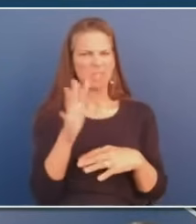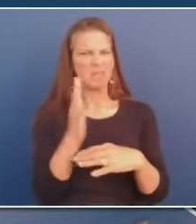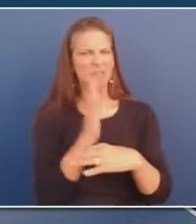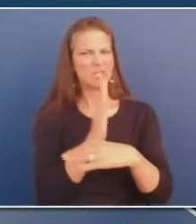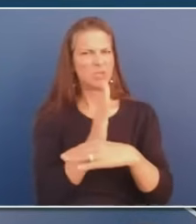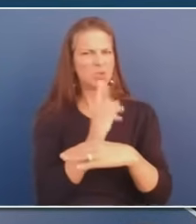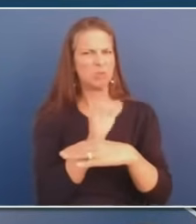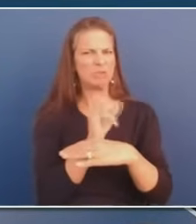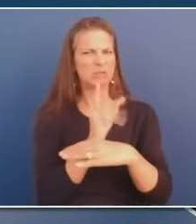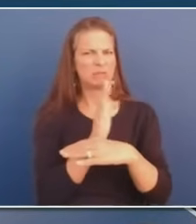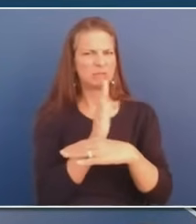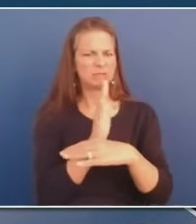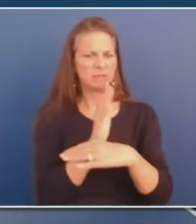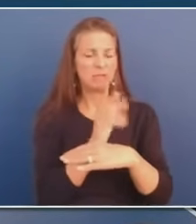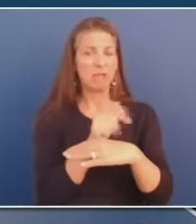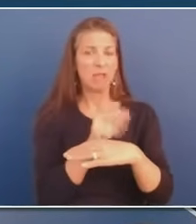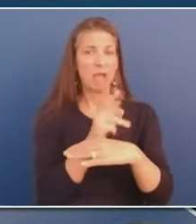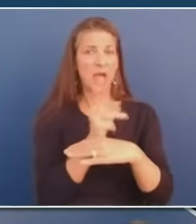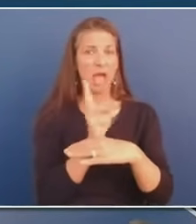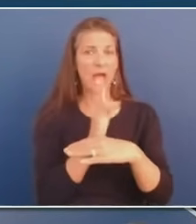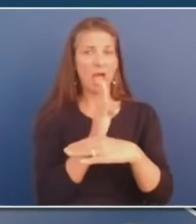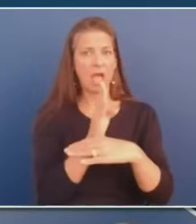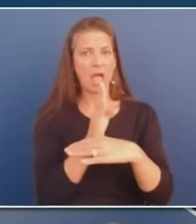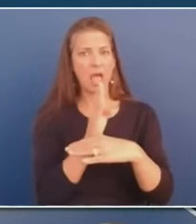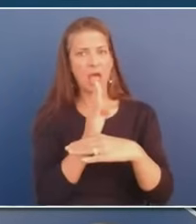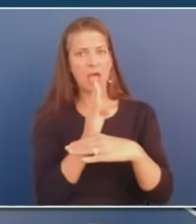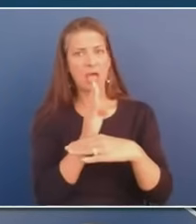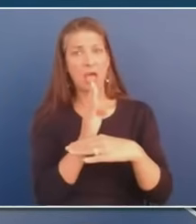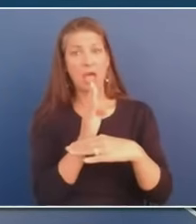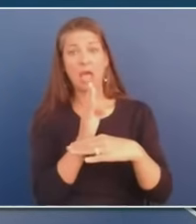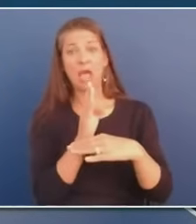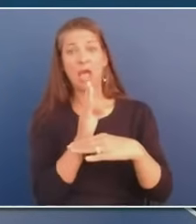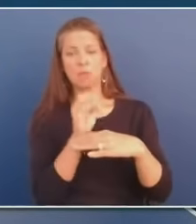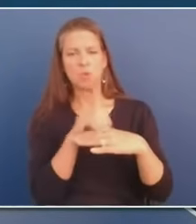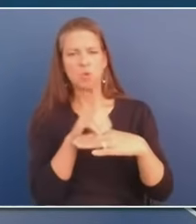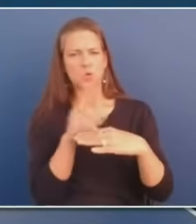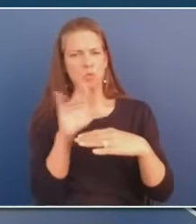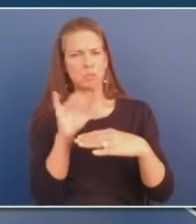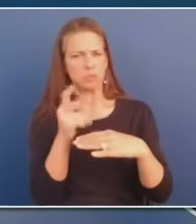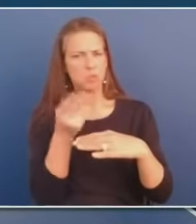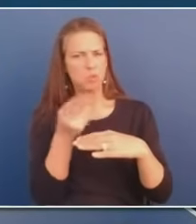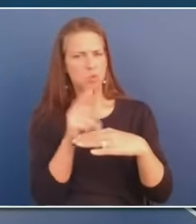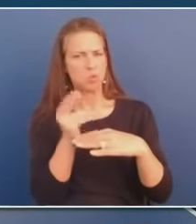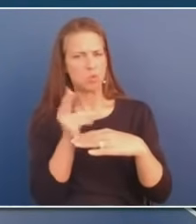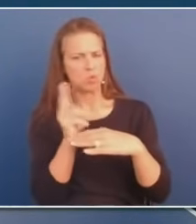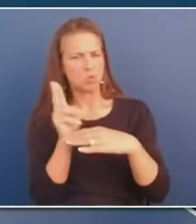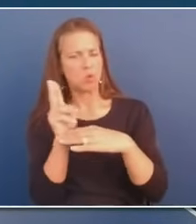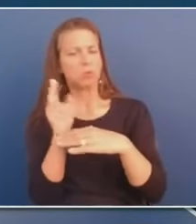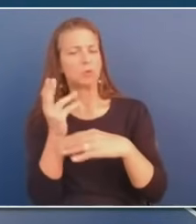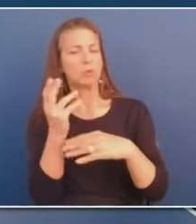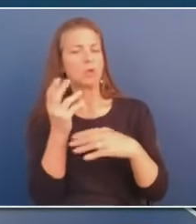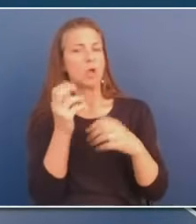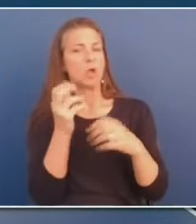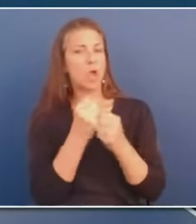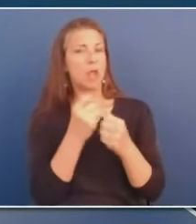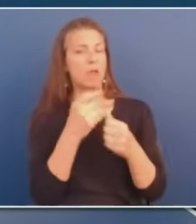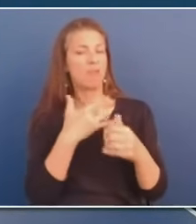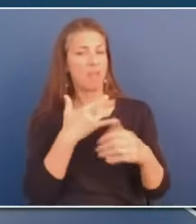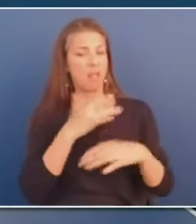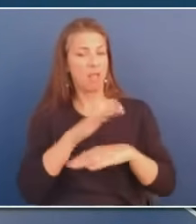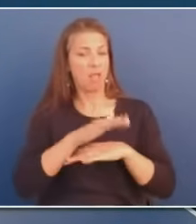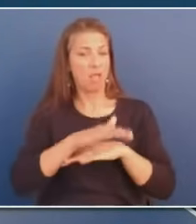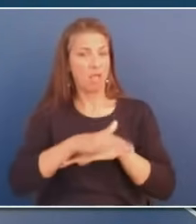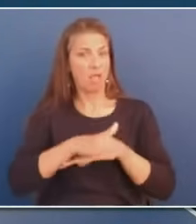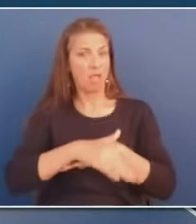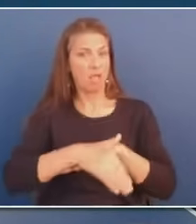the three, which is the enhanced risk. And we think the forecast will likely only get worse as the days go on. But